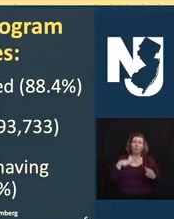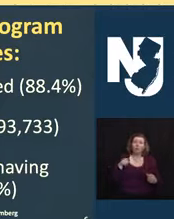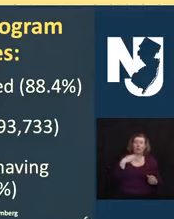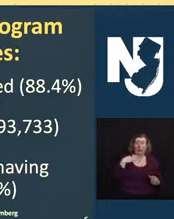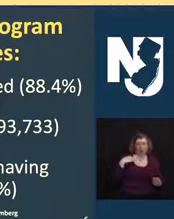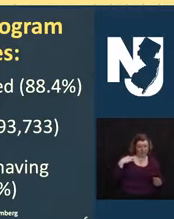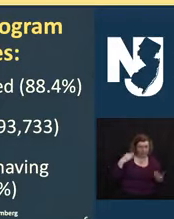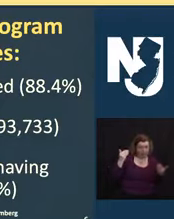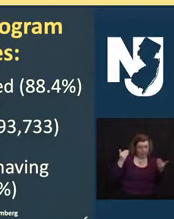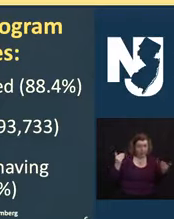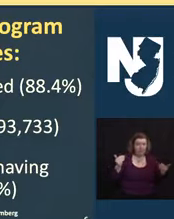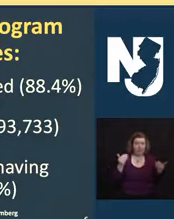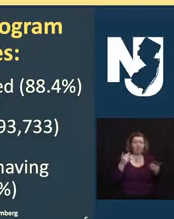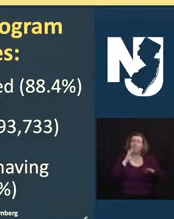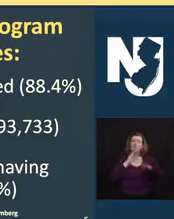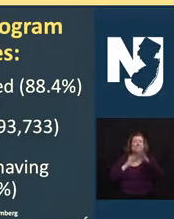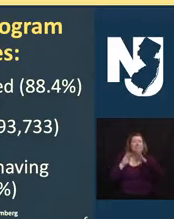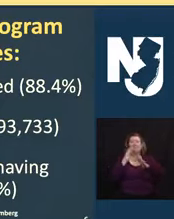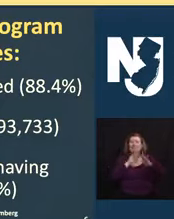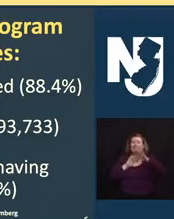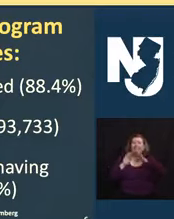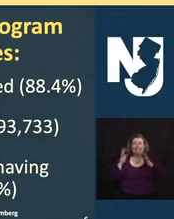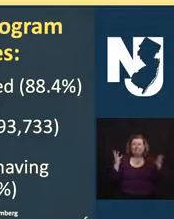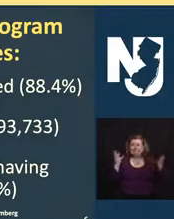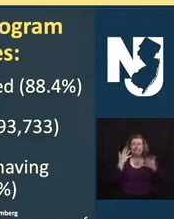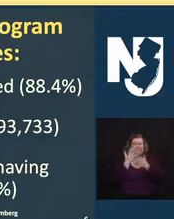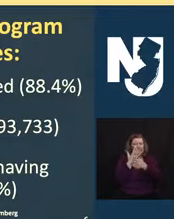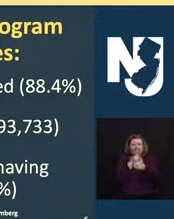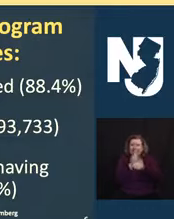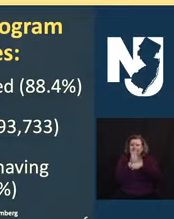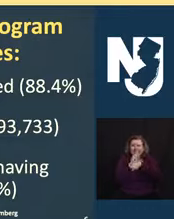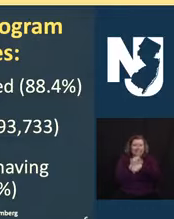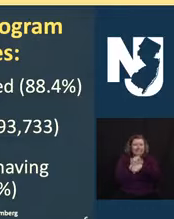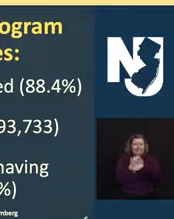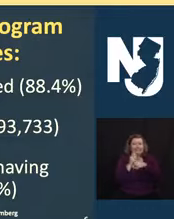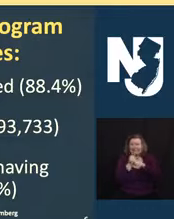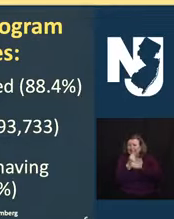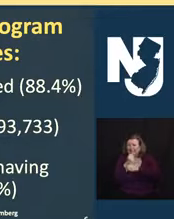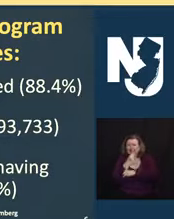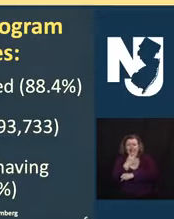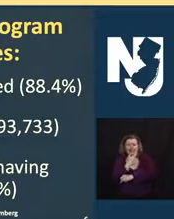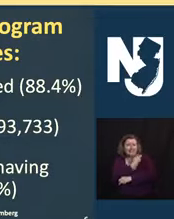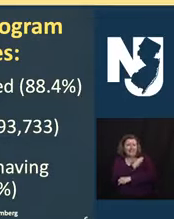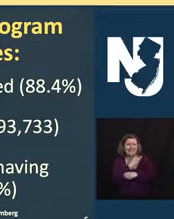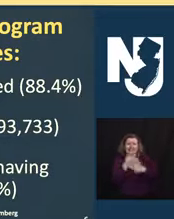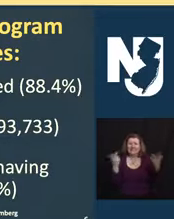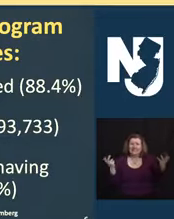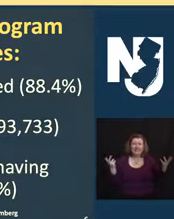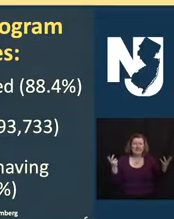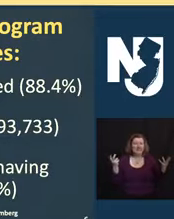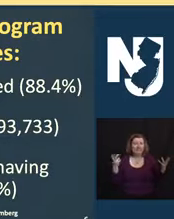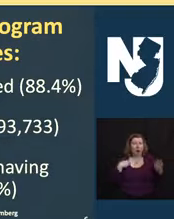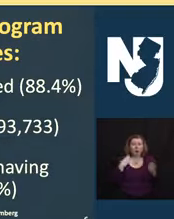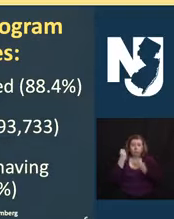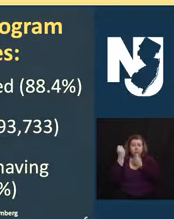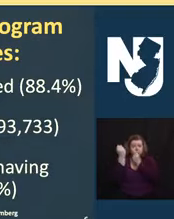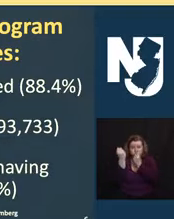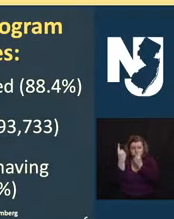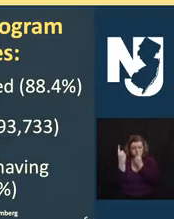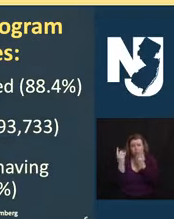get your appointment, we have nothing but complete support, empathy, and sympathy for you. We know that we are still